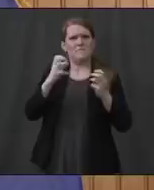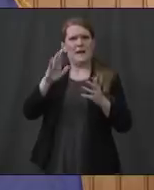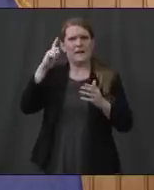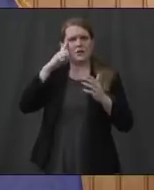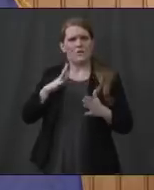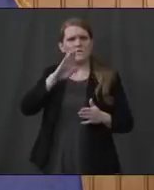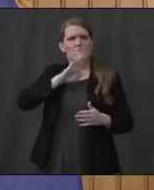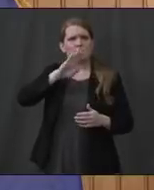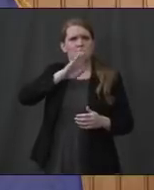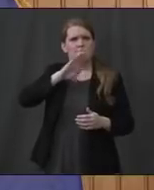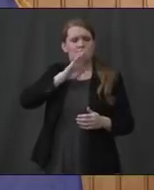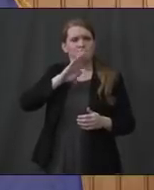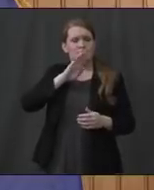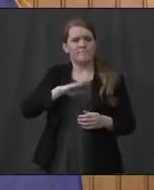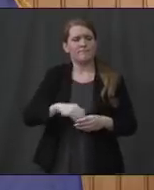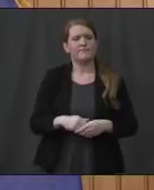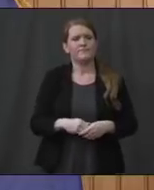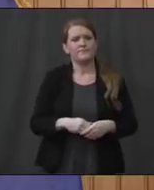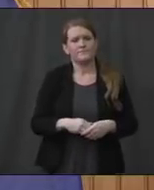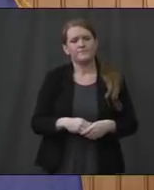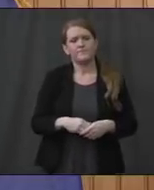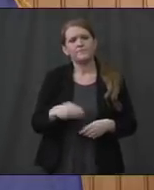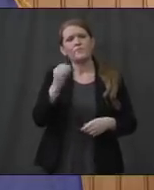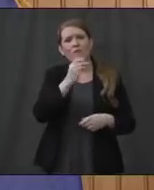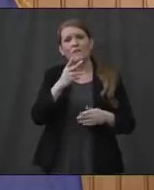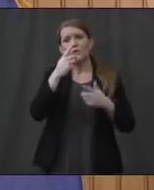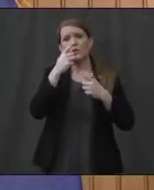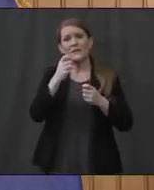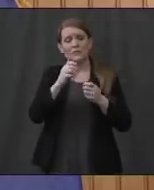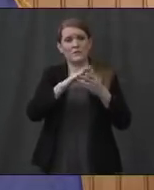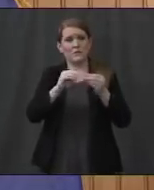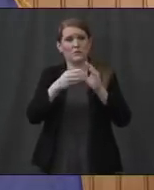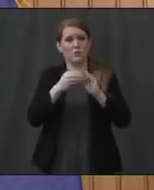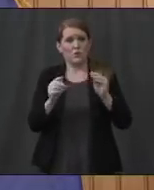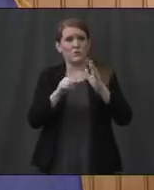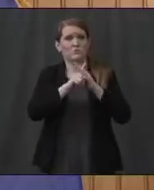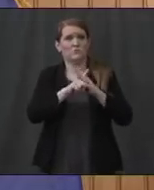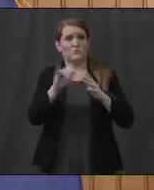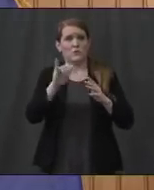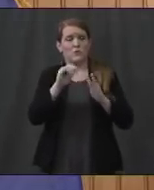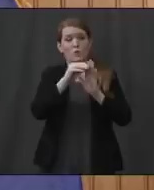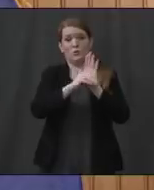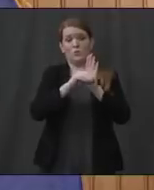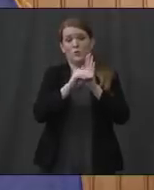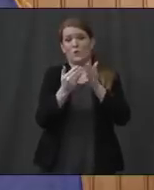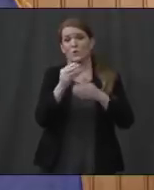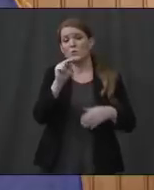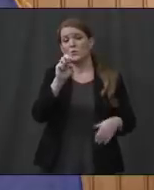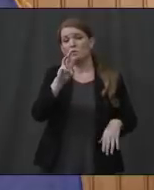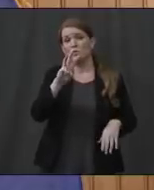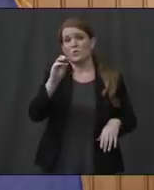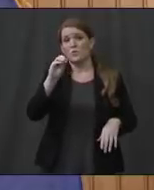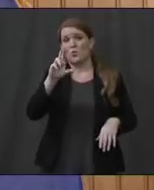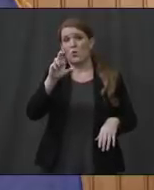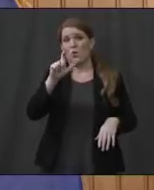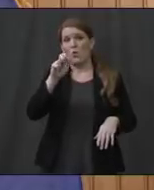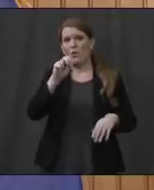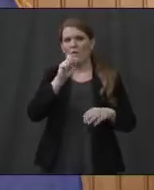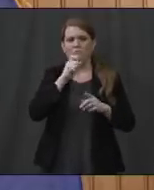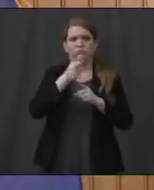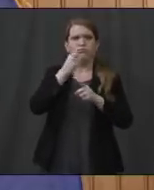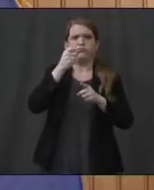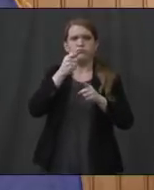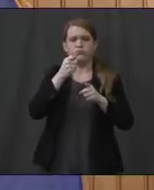A couple interesting stories, I thought. New Orleans, an unexpected hotspot